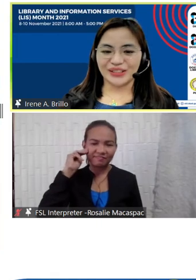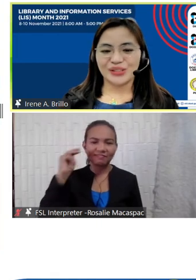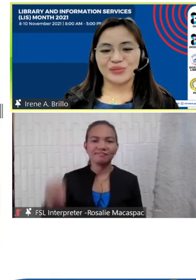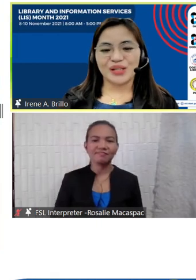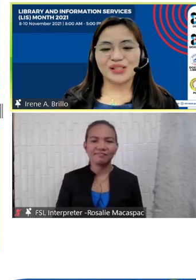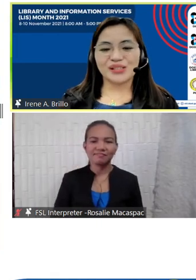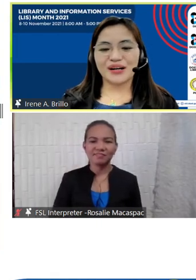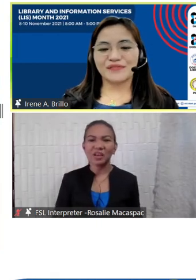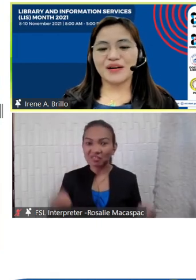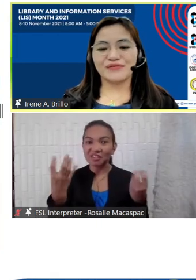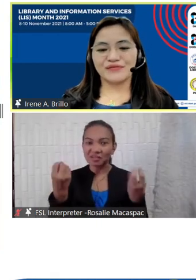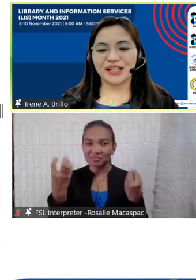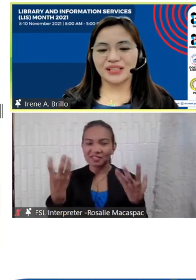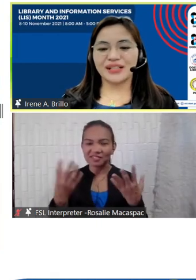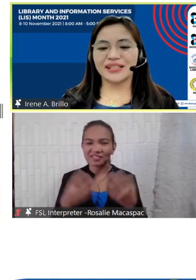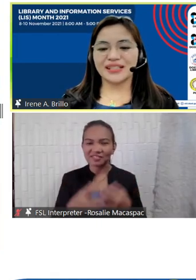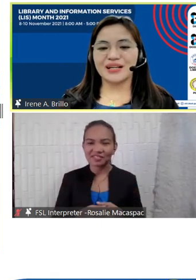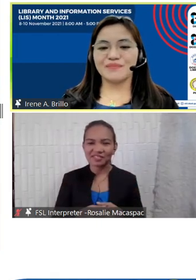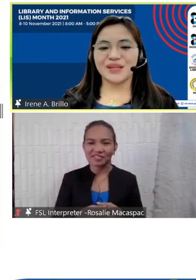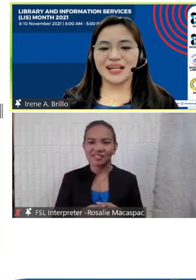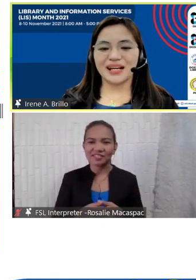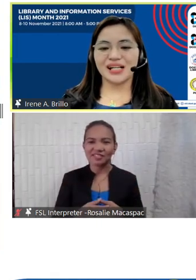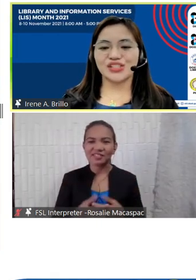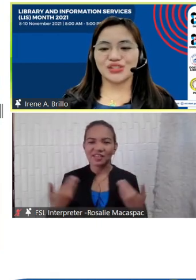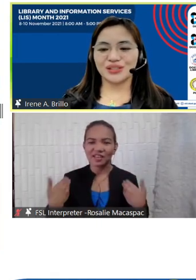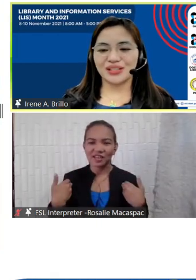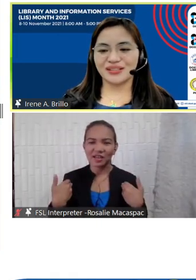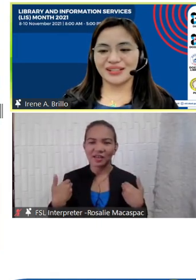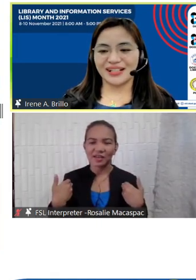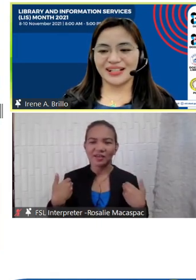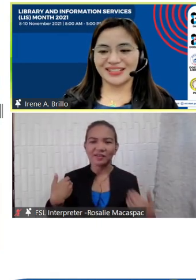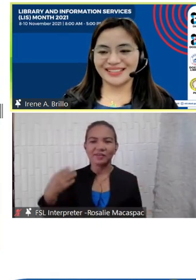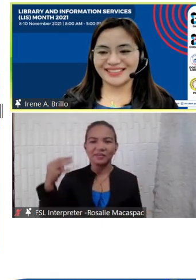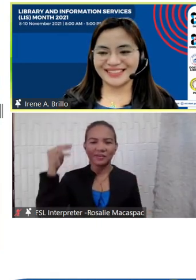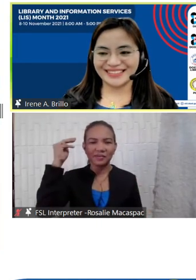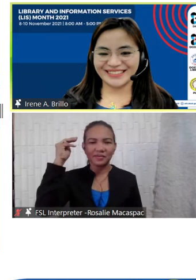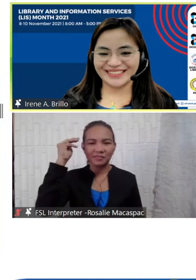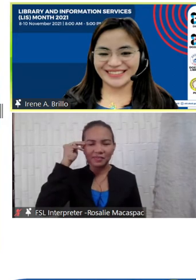Dami, no? We also have from Victor D. Mira Jr.